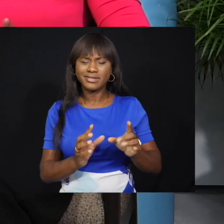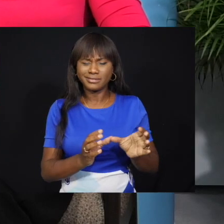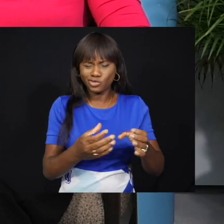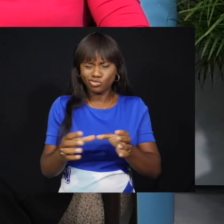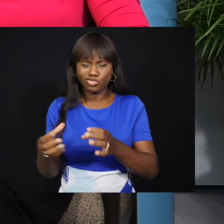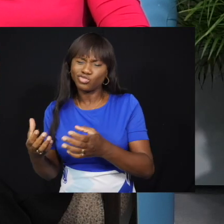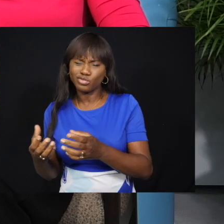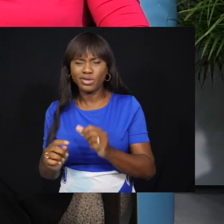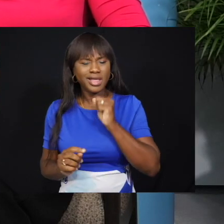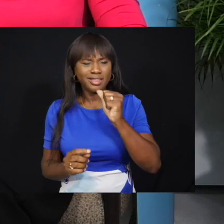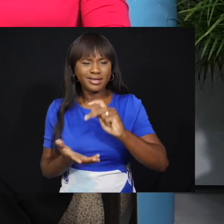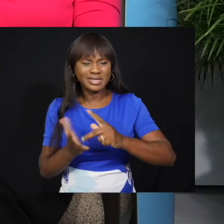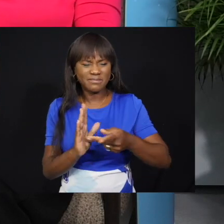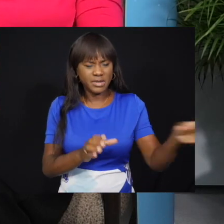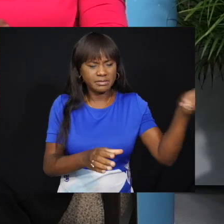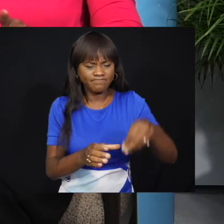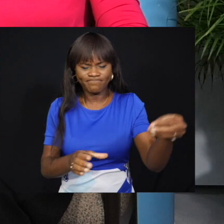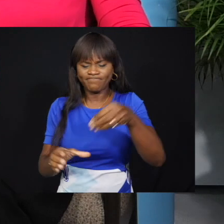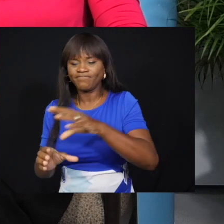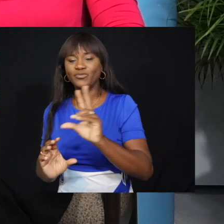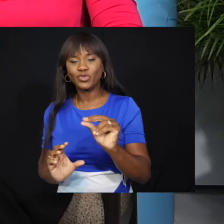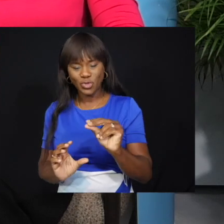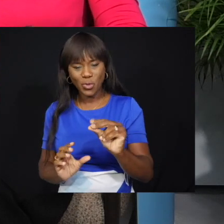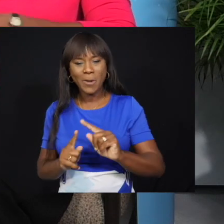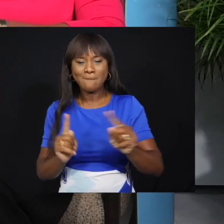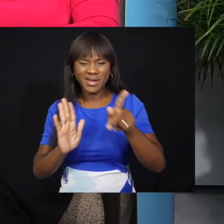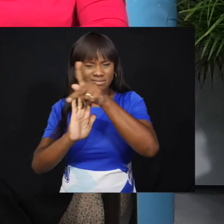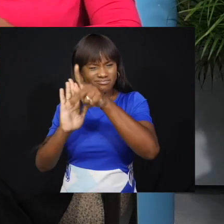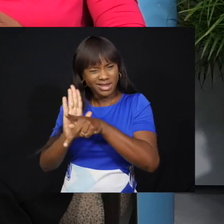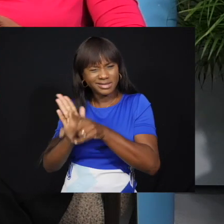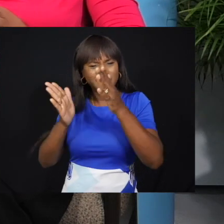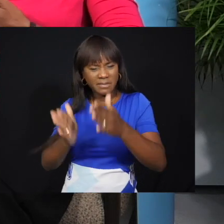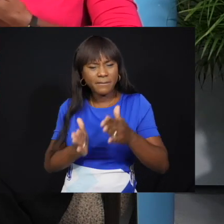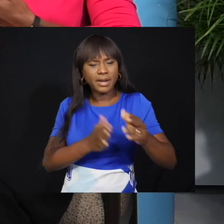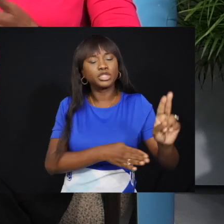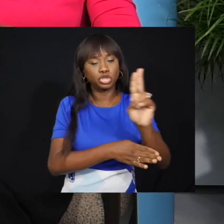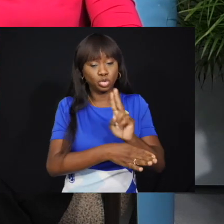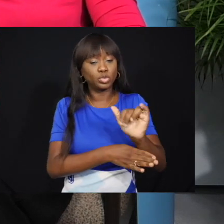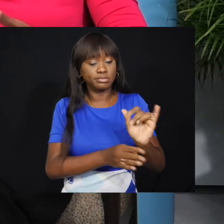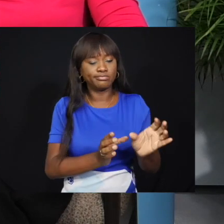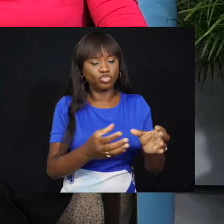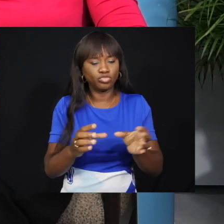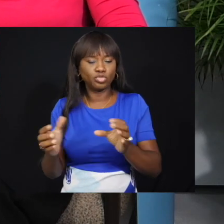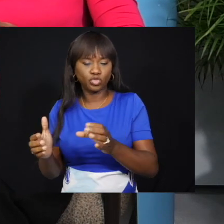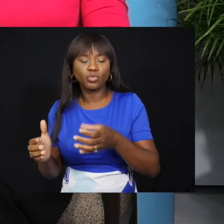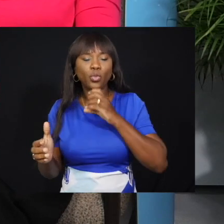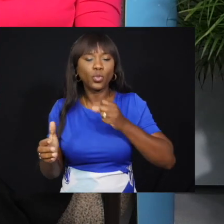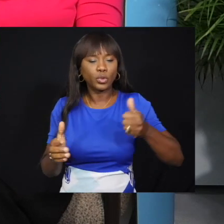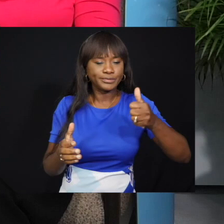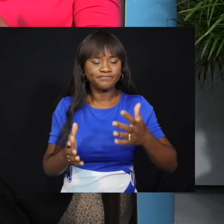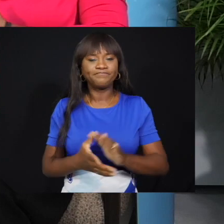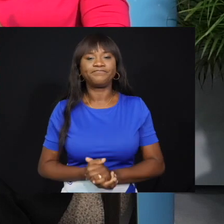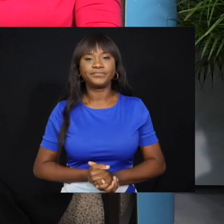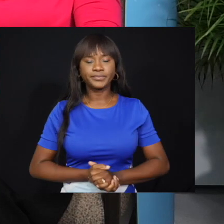just social constructs. It's not to really fit you into a box, but that is more for the policy planners and the program developers to know